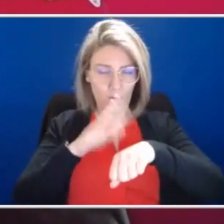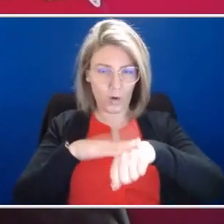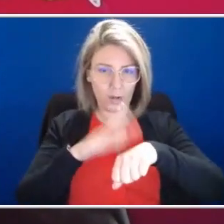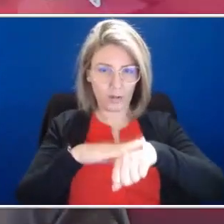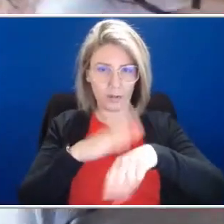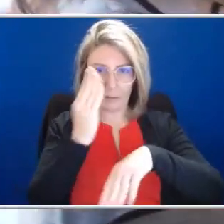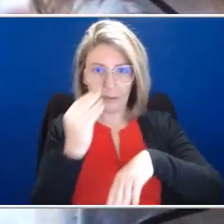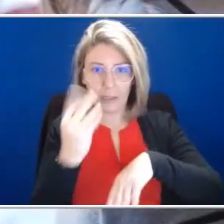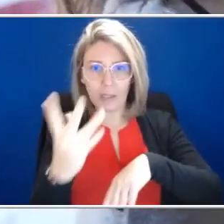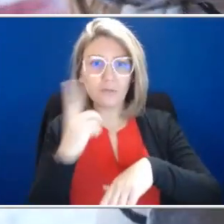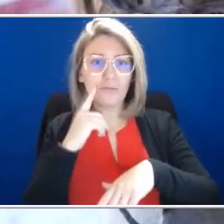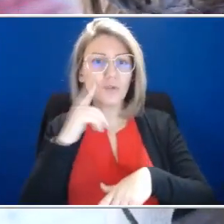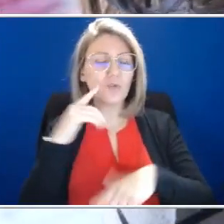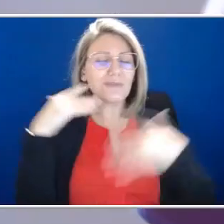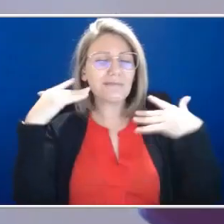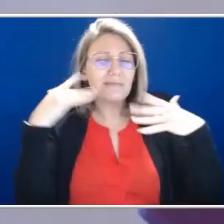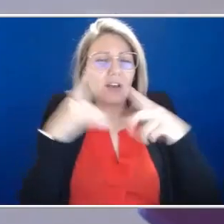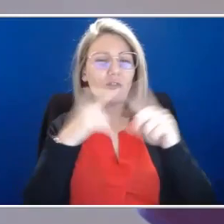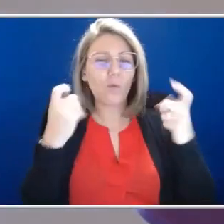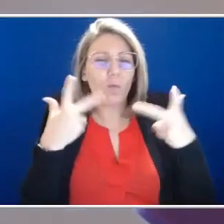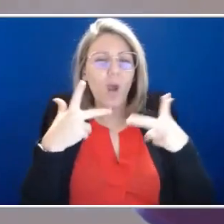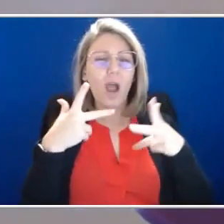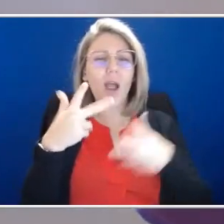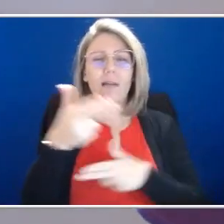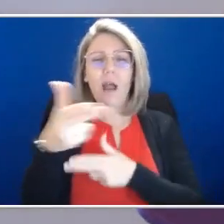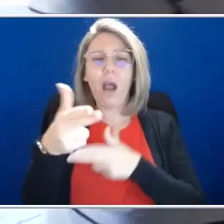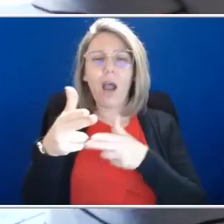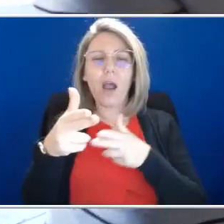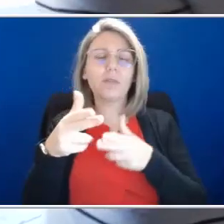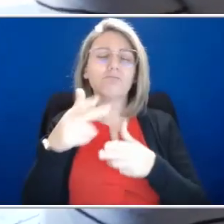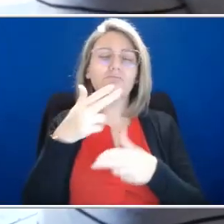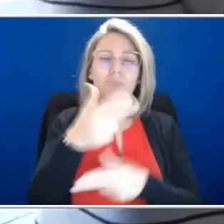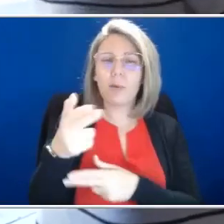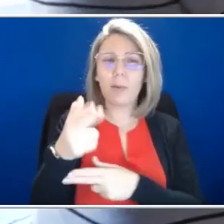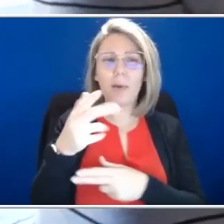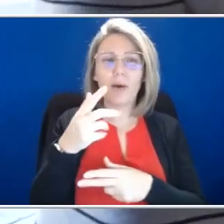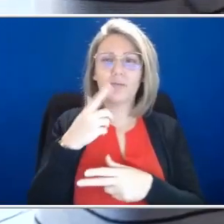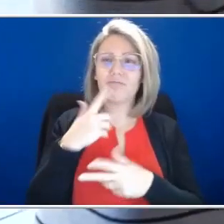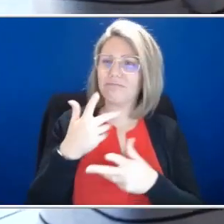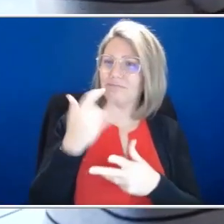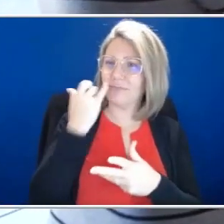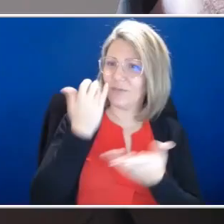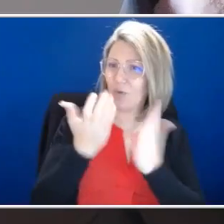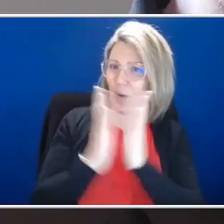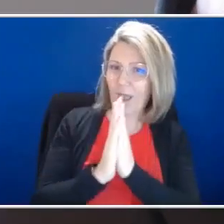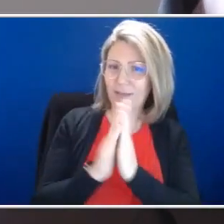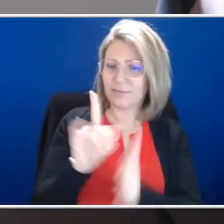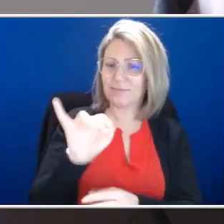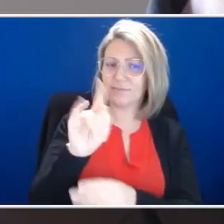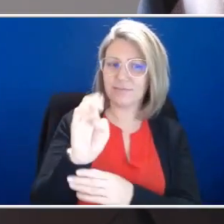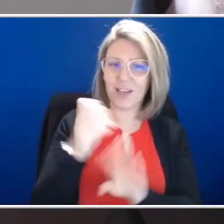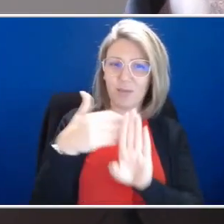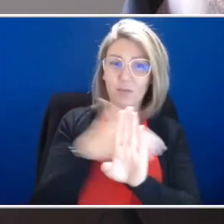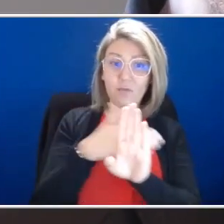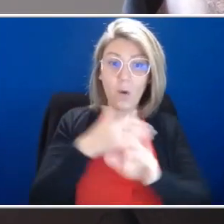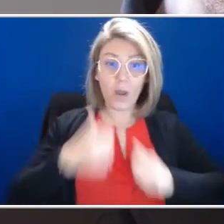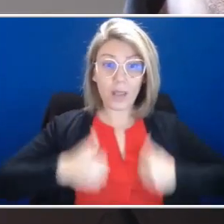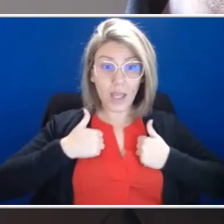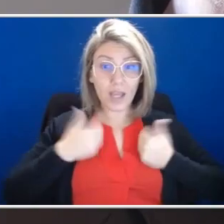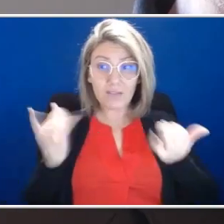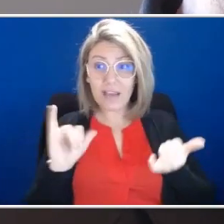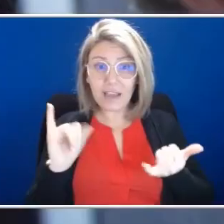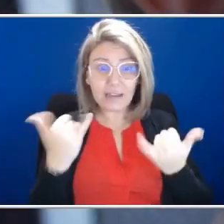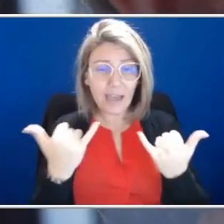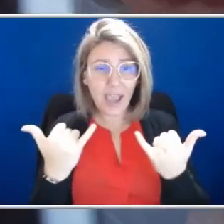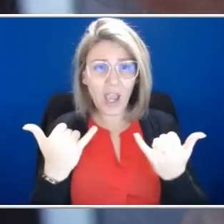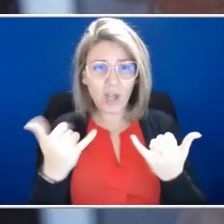gunfire. Yeah, we're basically mom's little sous chefs. If you ask Kyle Mellard what life is like now, the Wichita police officer will tell